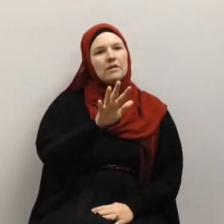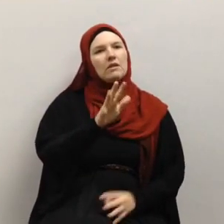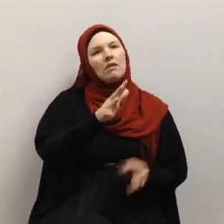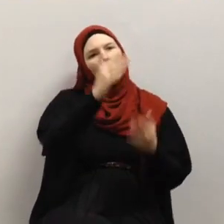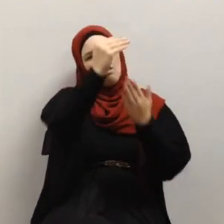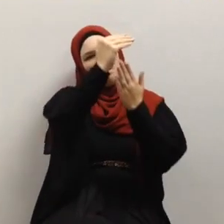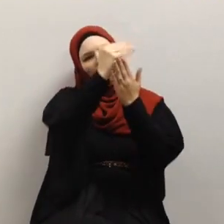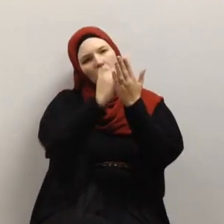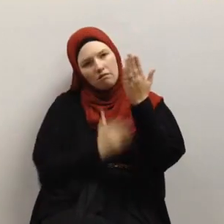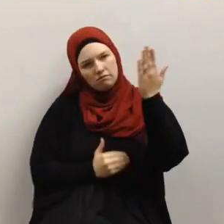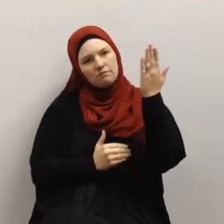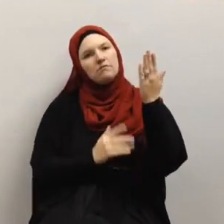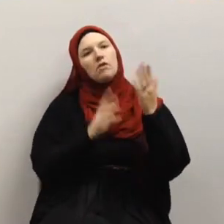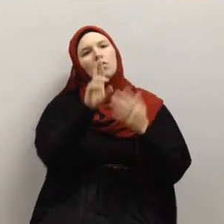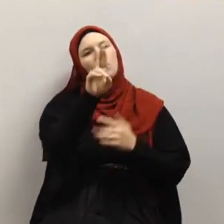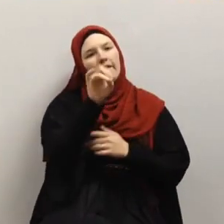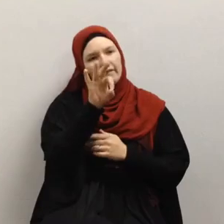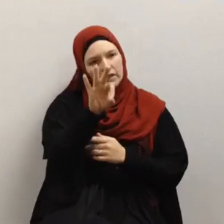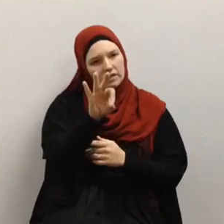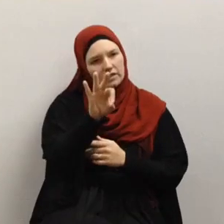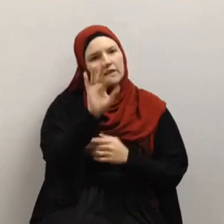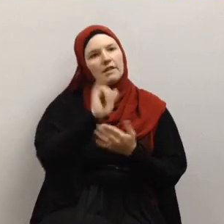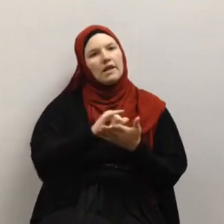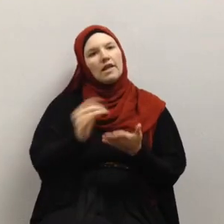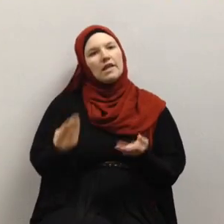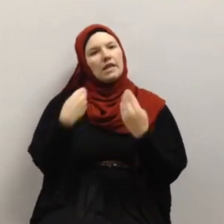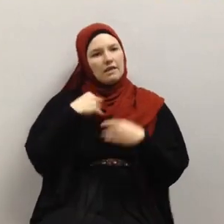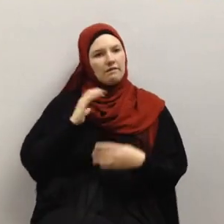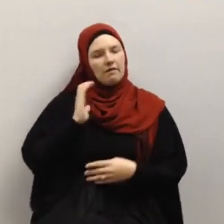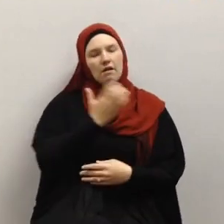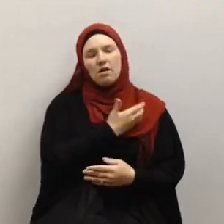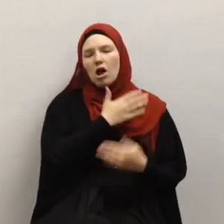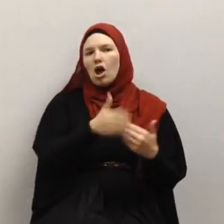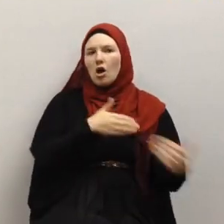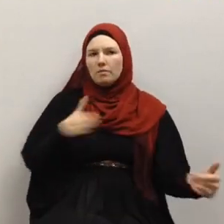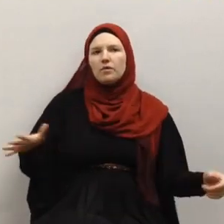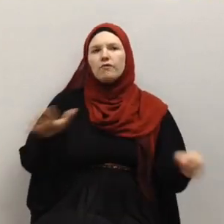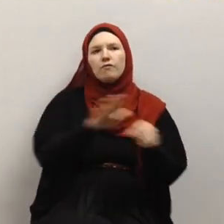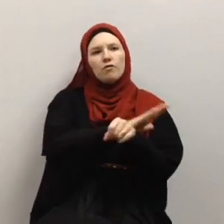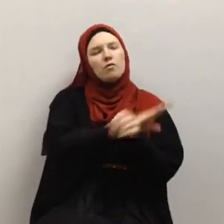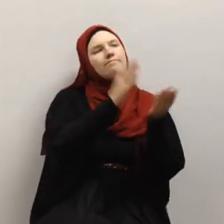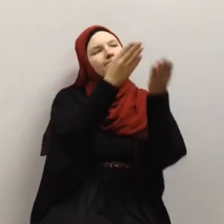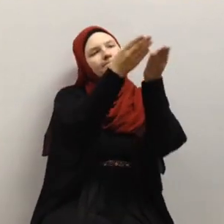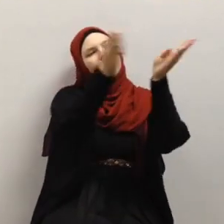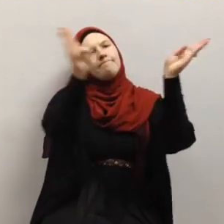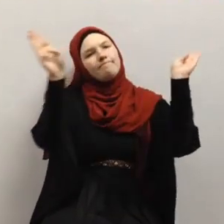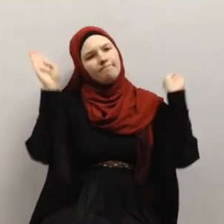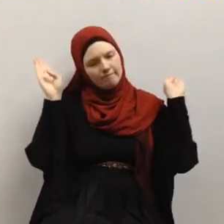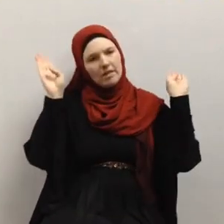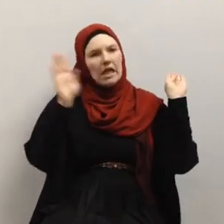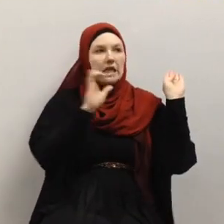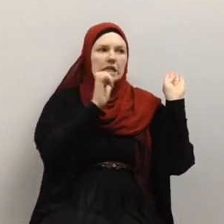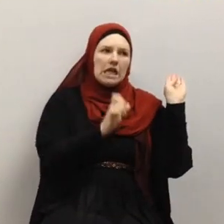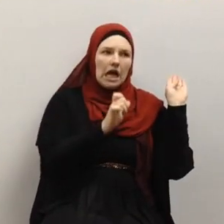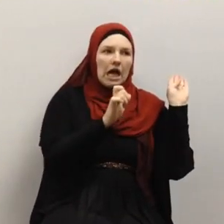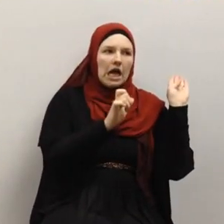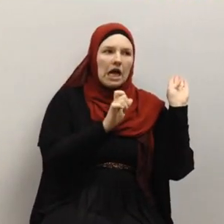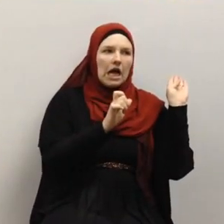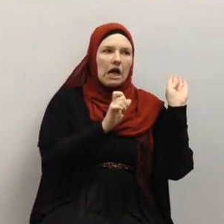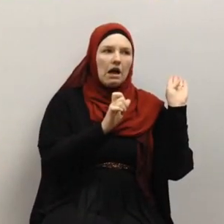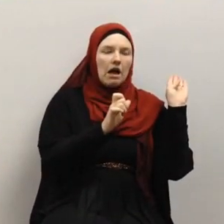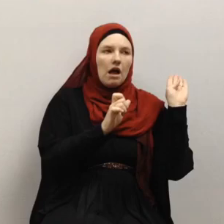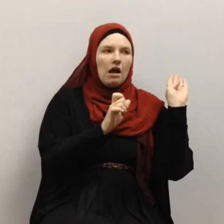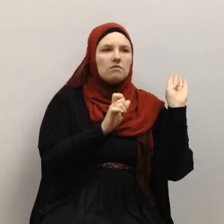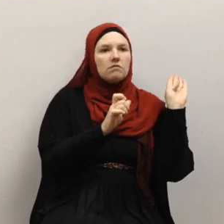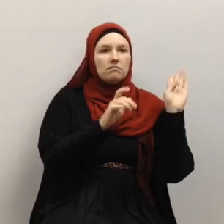comprehensive list of references that give us almost the full view, even though this is not an exhaustive